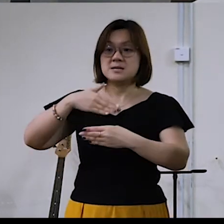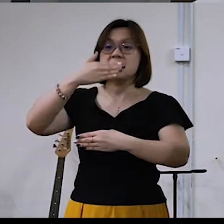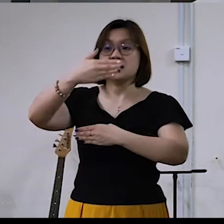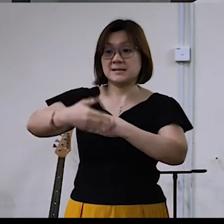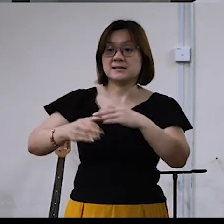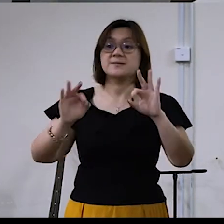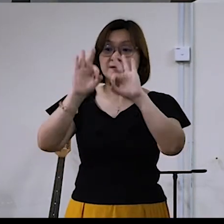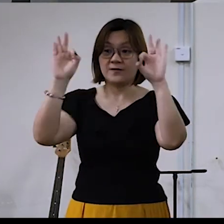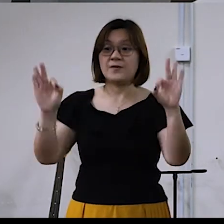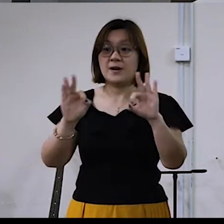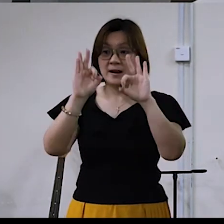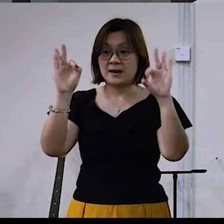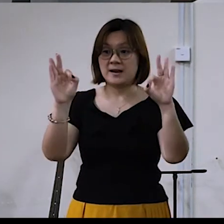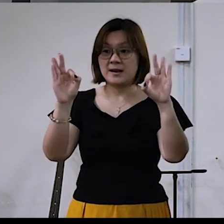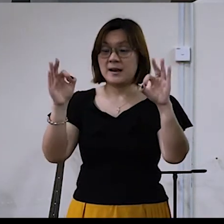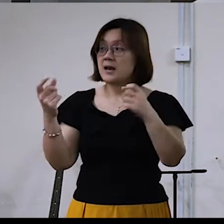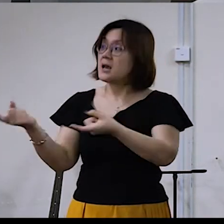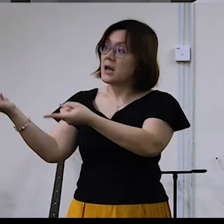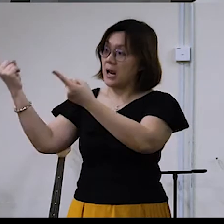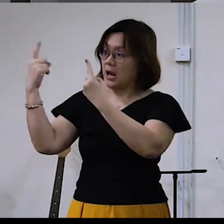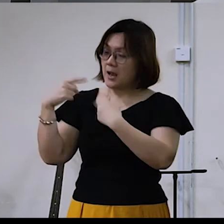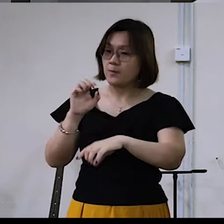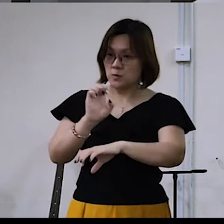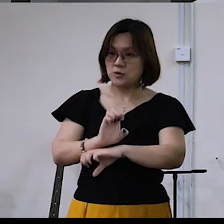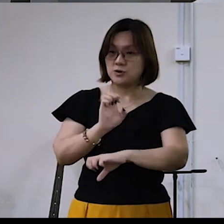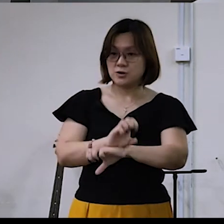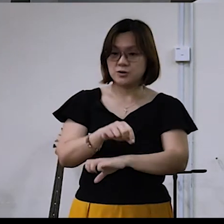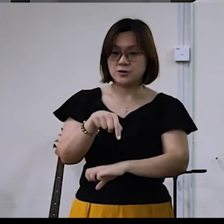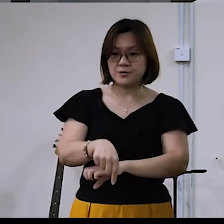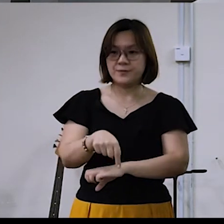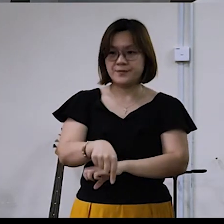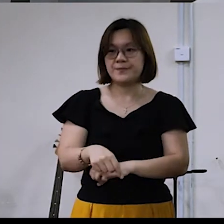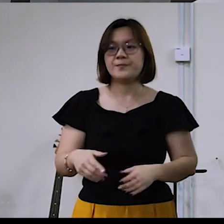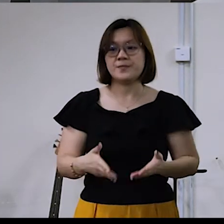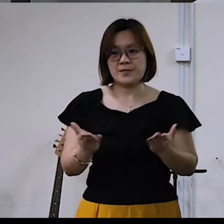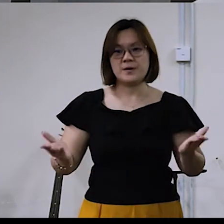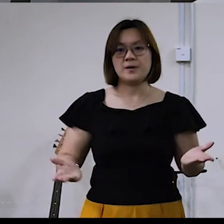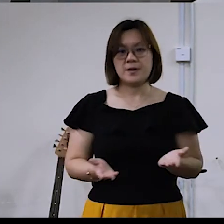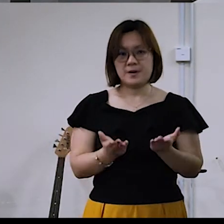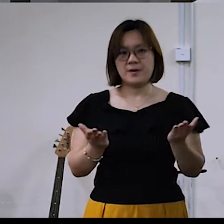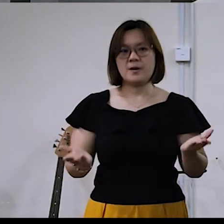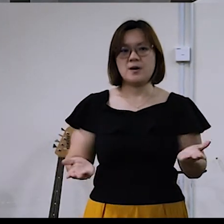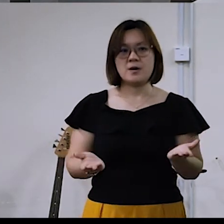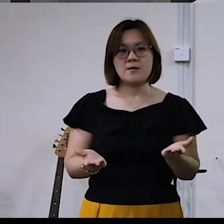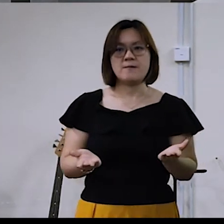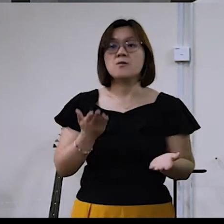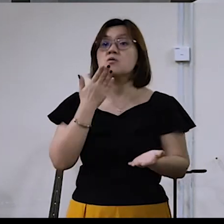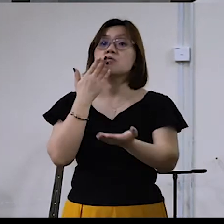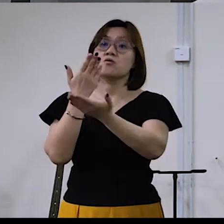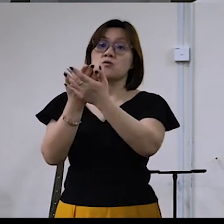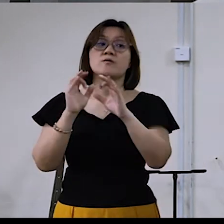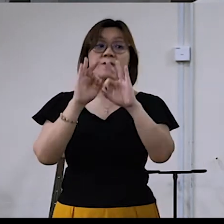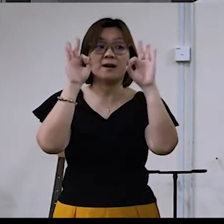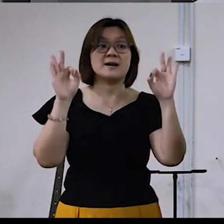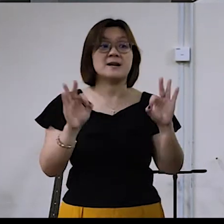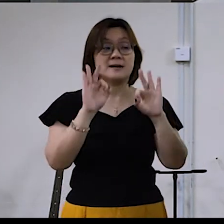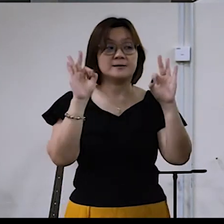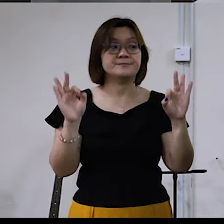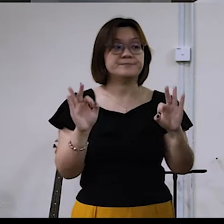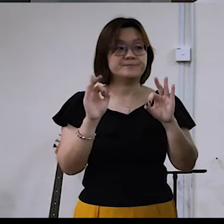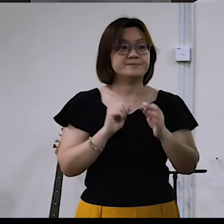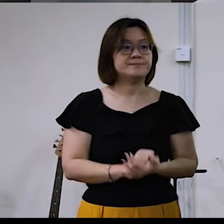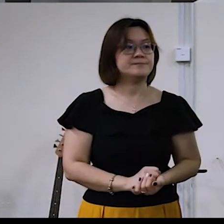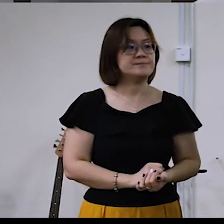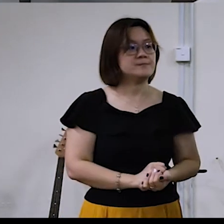before he died on Good Friday. Are you following so far? Yeah. So all this is biblical, the sequence, the chronological order. And finally,